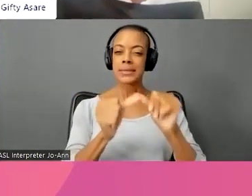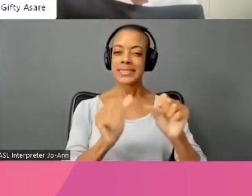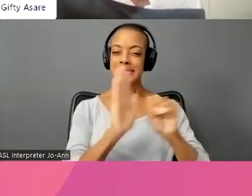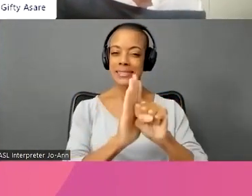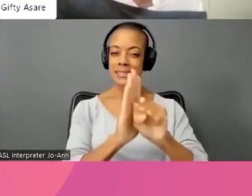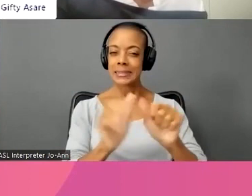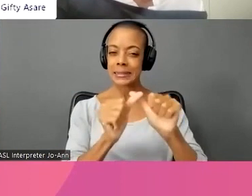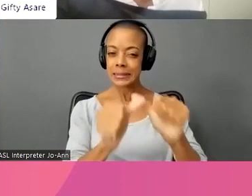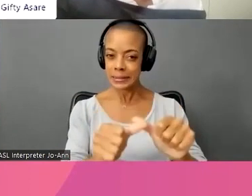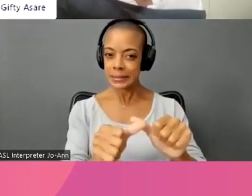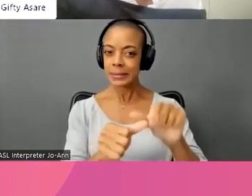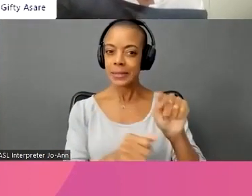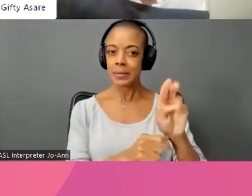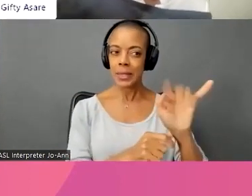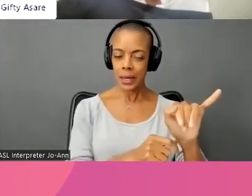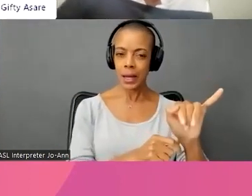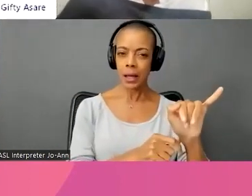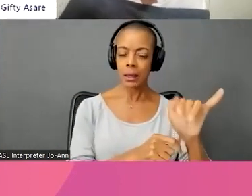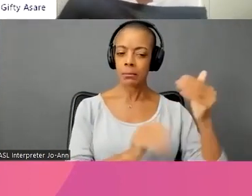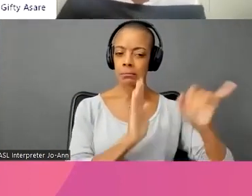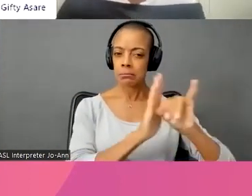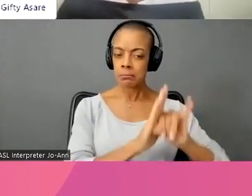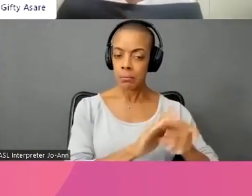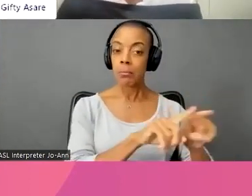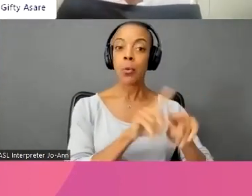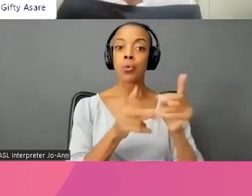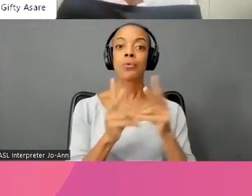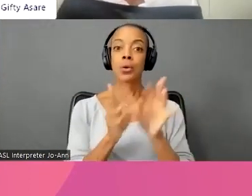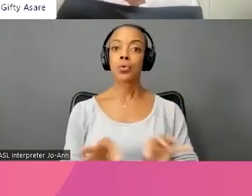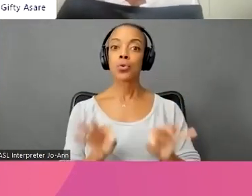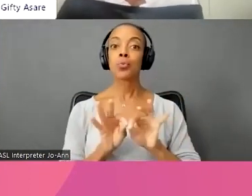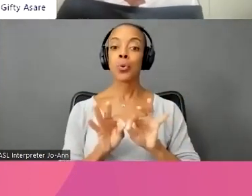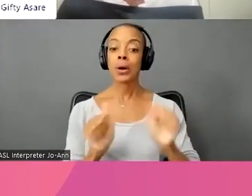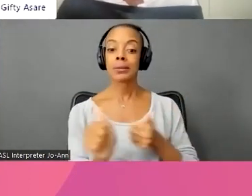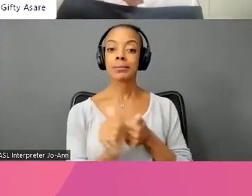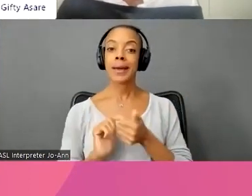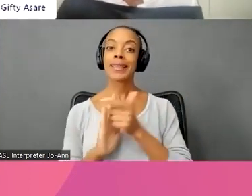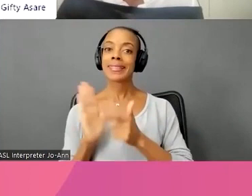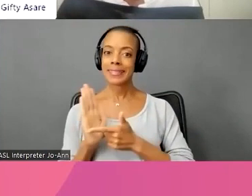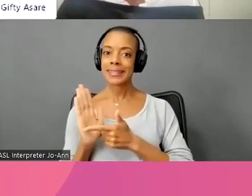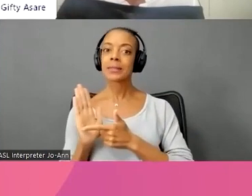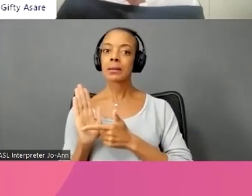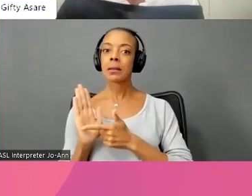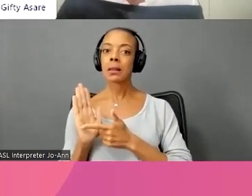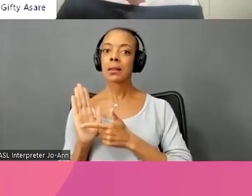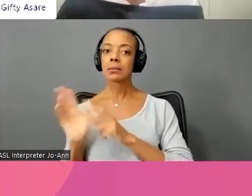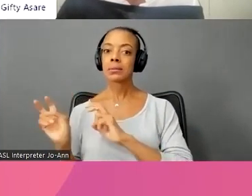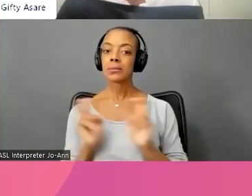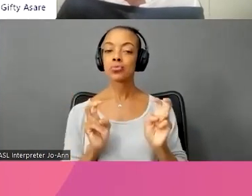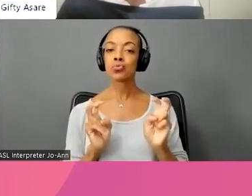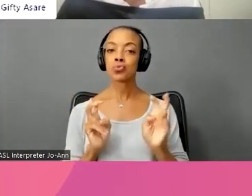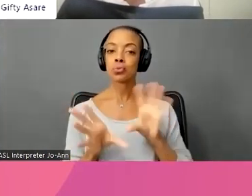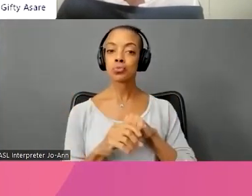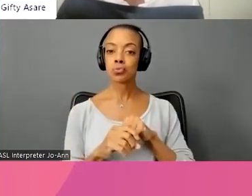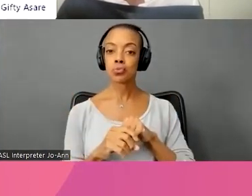flip side, it's also important to notice that that can have some legal considerations and ramifications when it comes